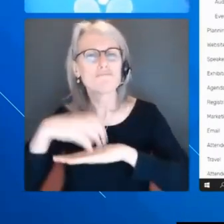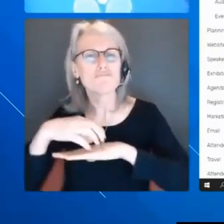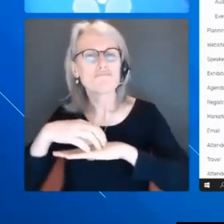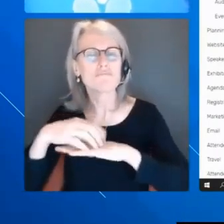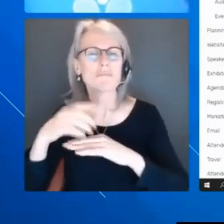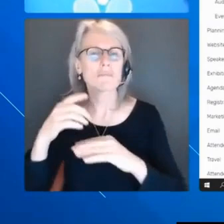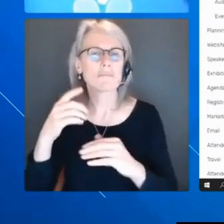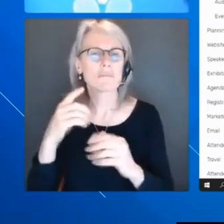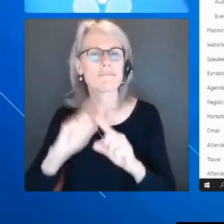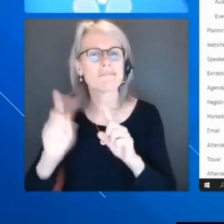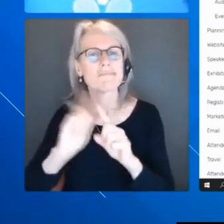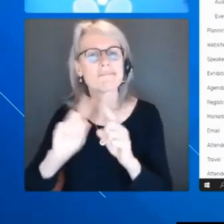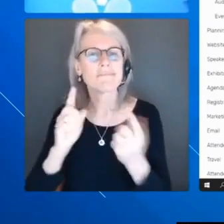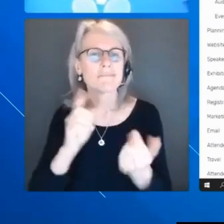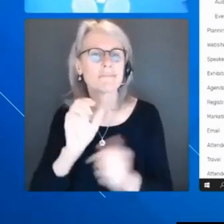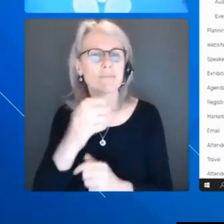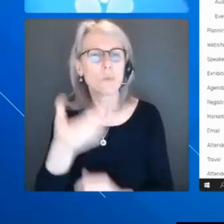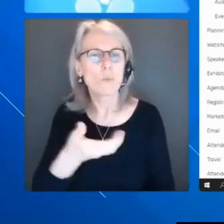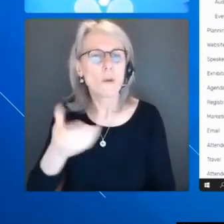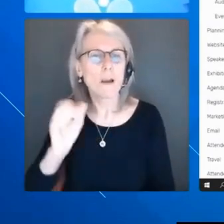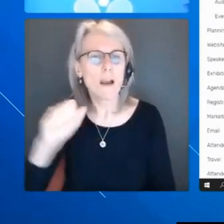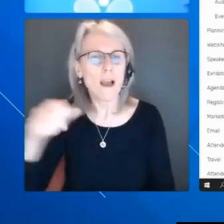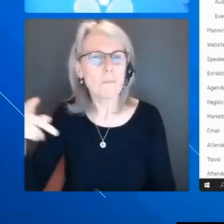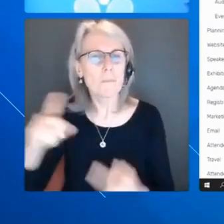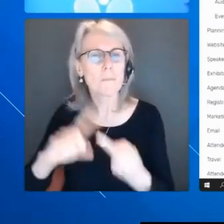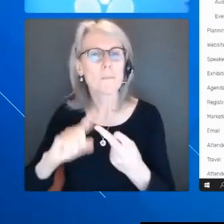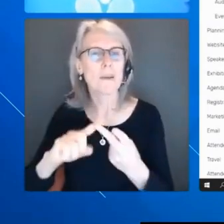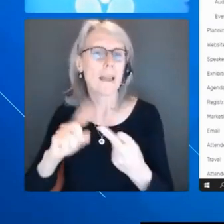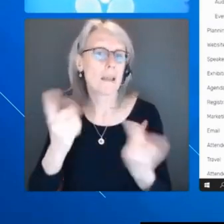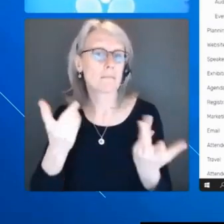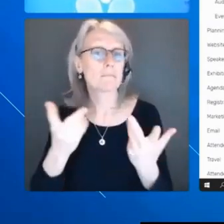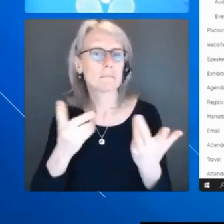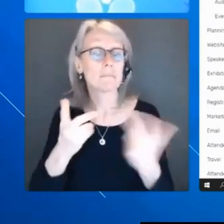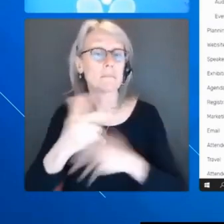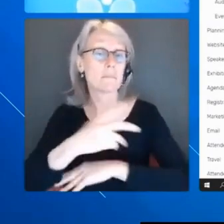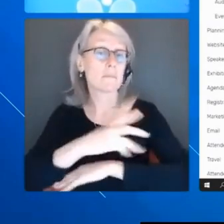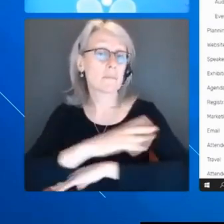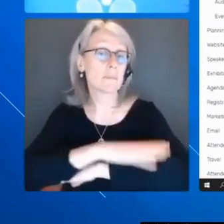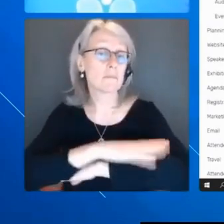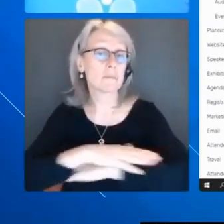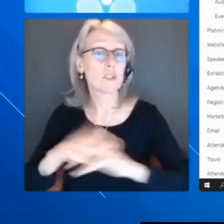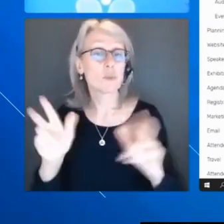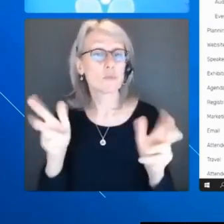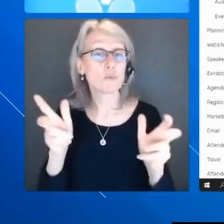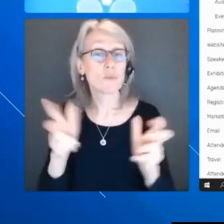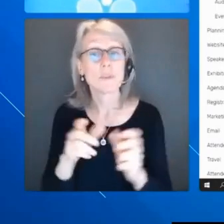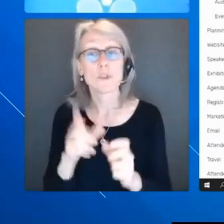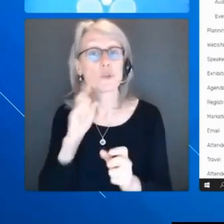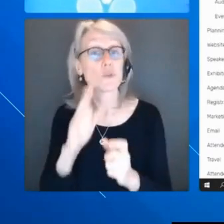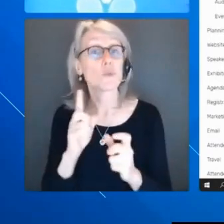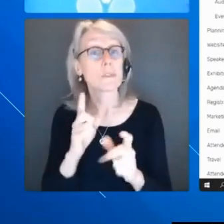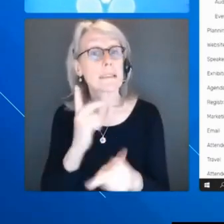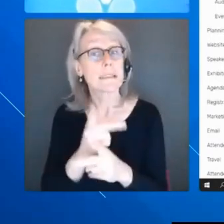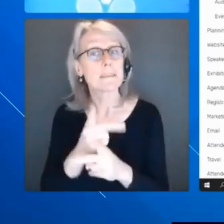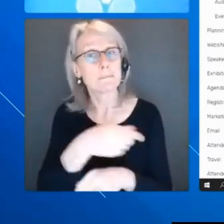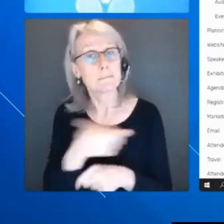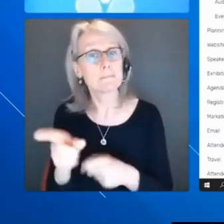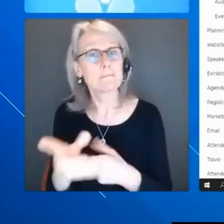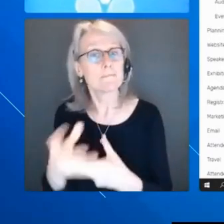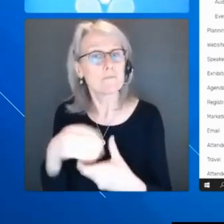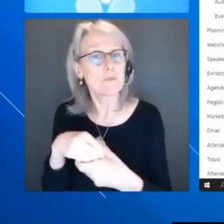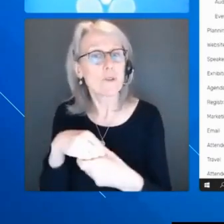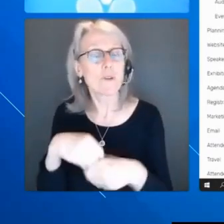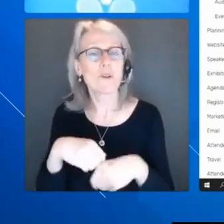form of a mobile app, but we also have a virtual desktop. This is going to allow for you to be able to engage your attendees on site, behind